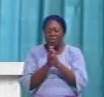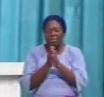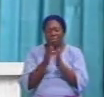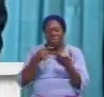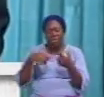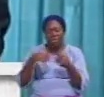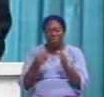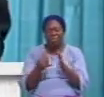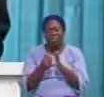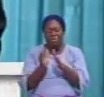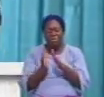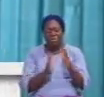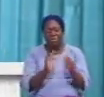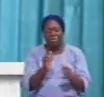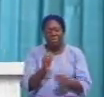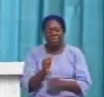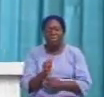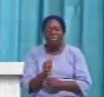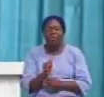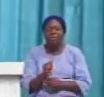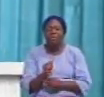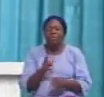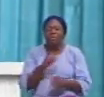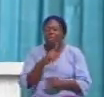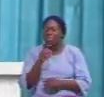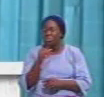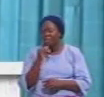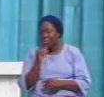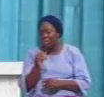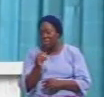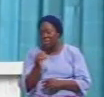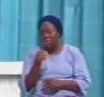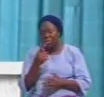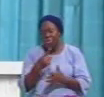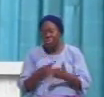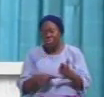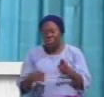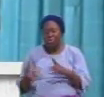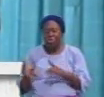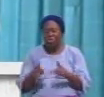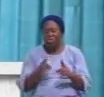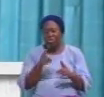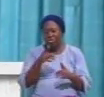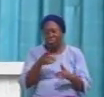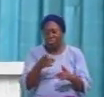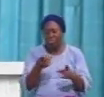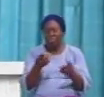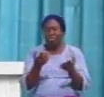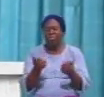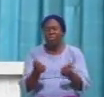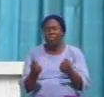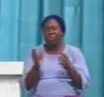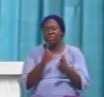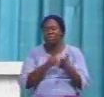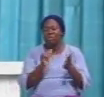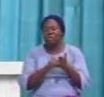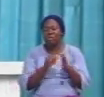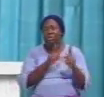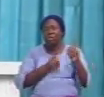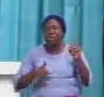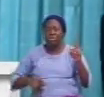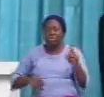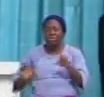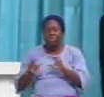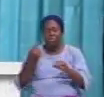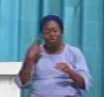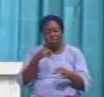yourself. The question is, what will thou that I should do unto thee? What do